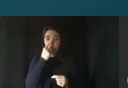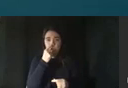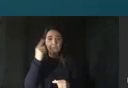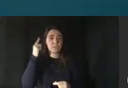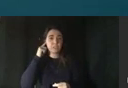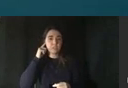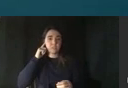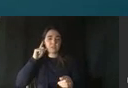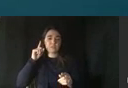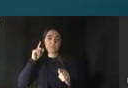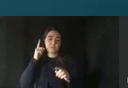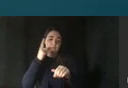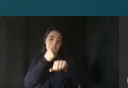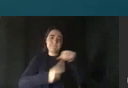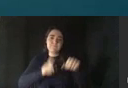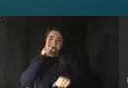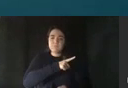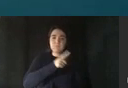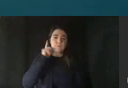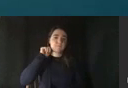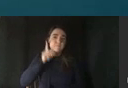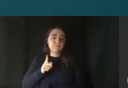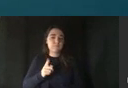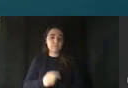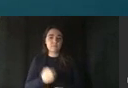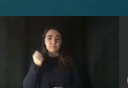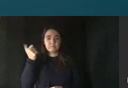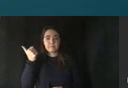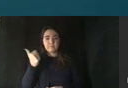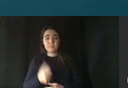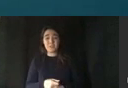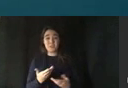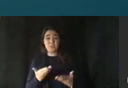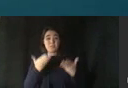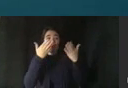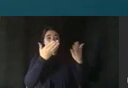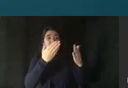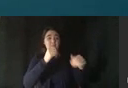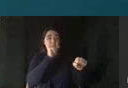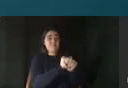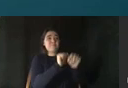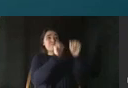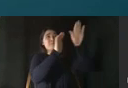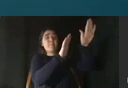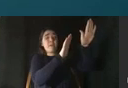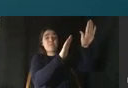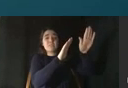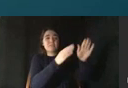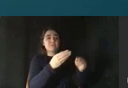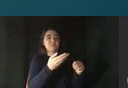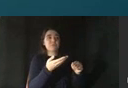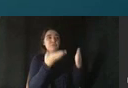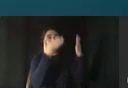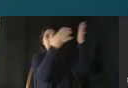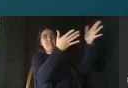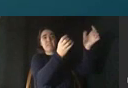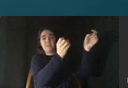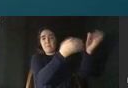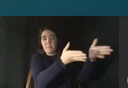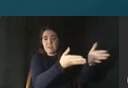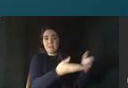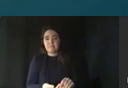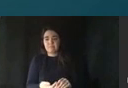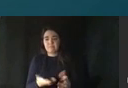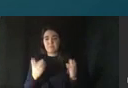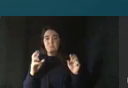then she was left to die on top of a mountain, a small mountain. She said that as soon as they started